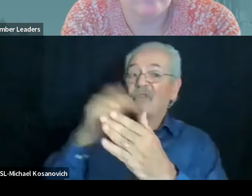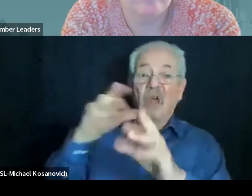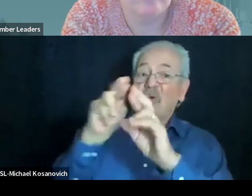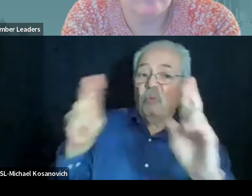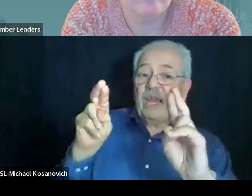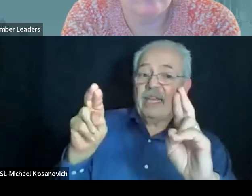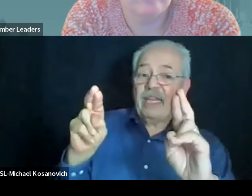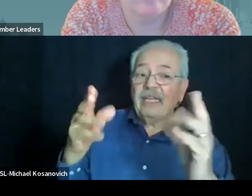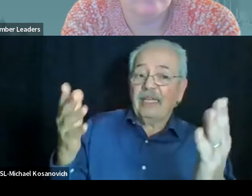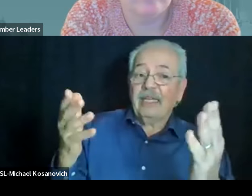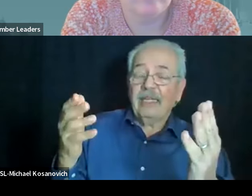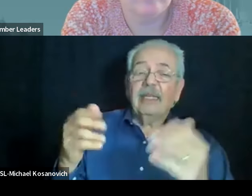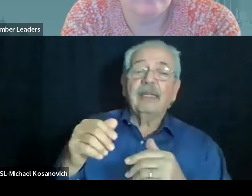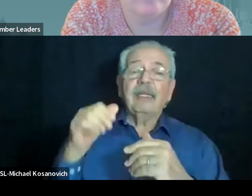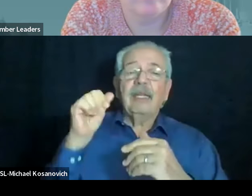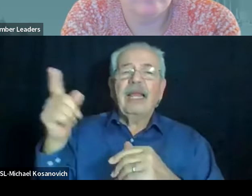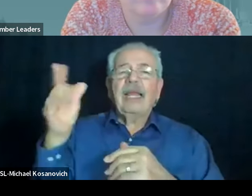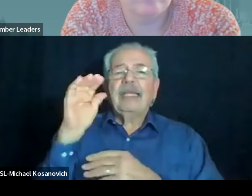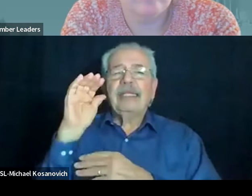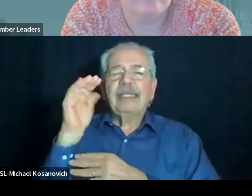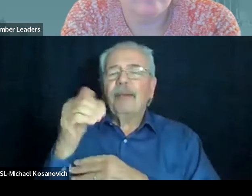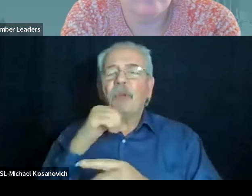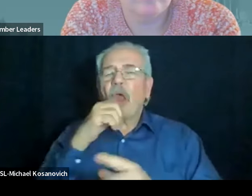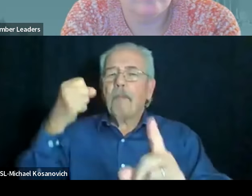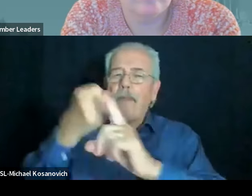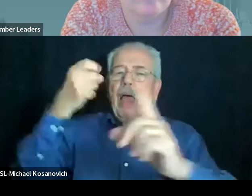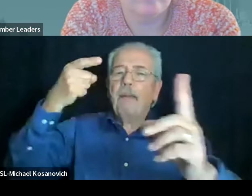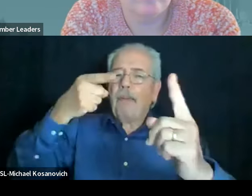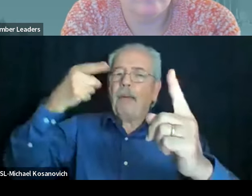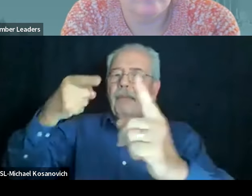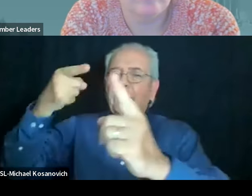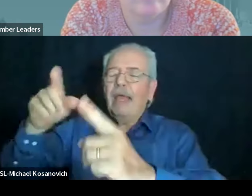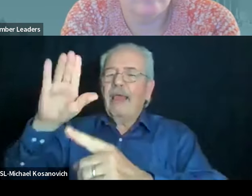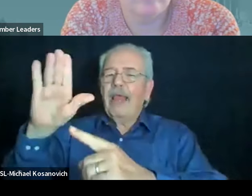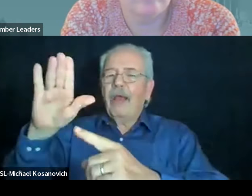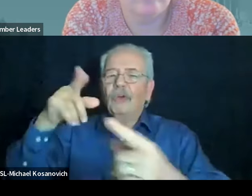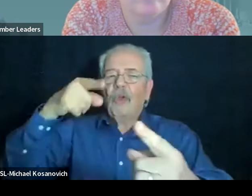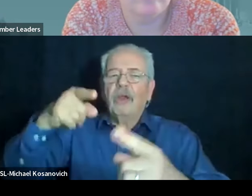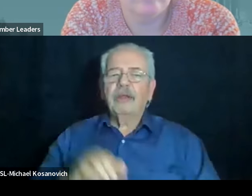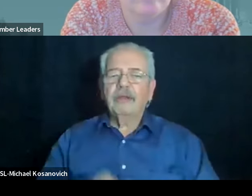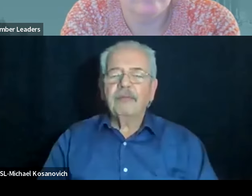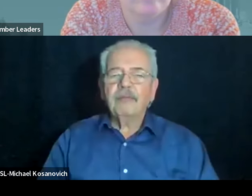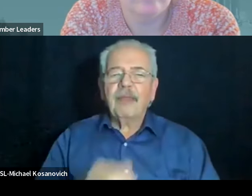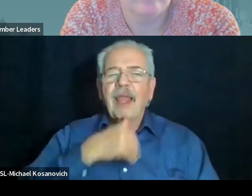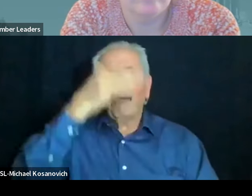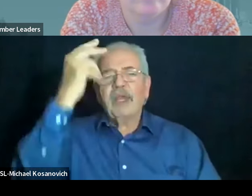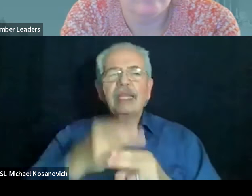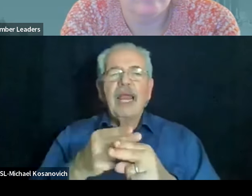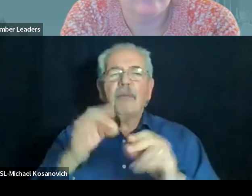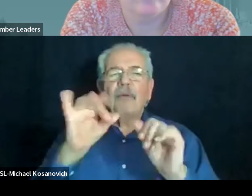because they seem to not quite be hitting their targets, you know, I forget the name of the